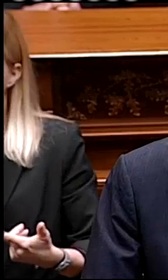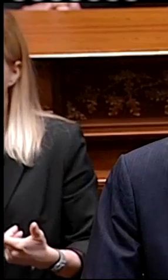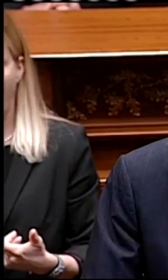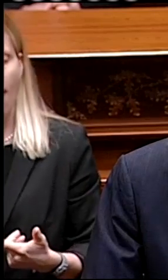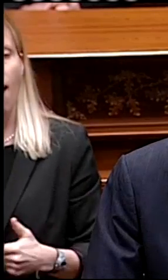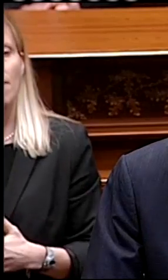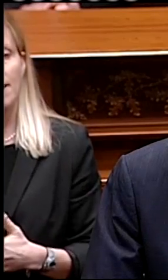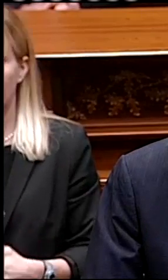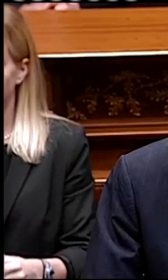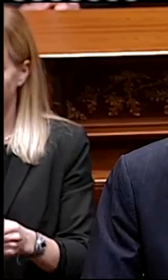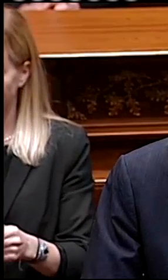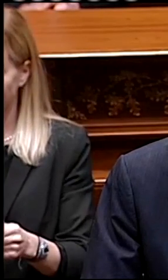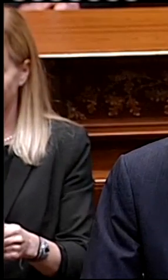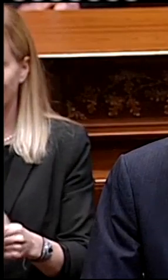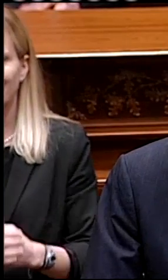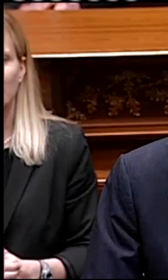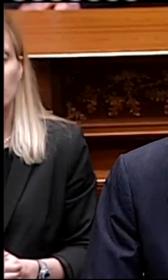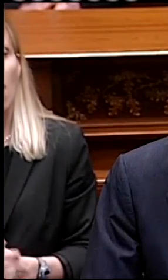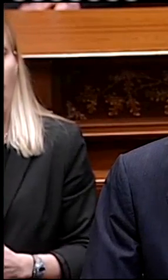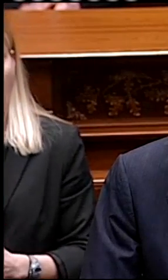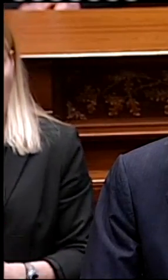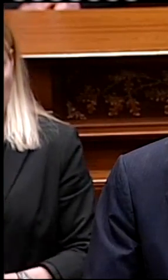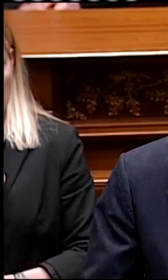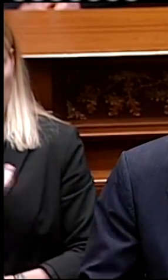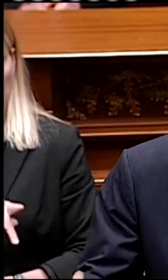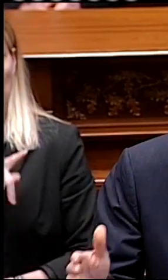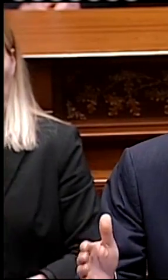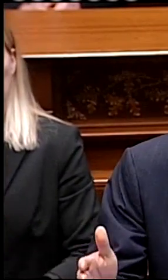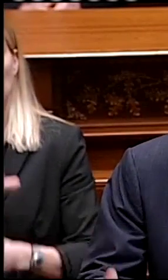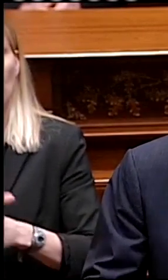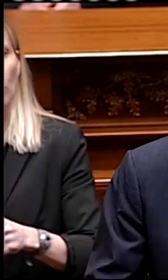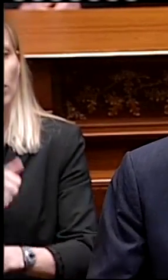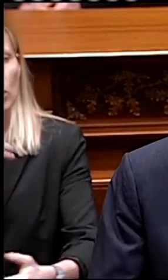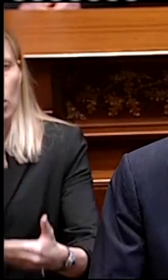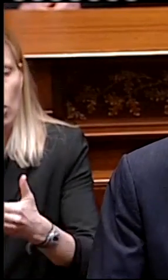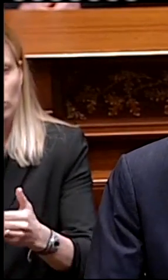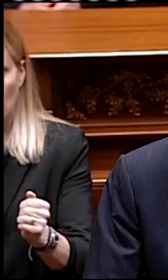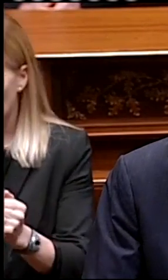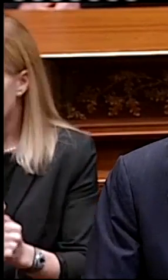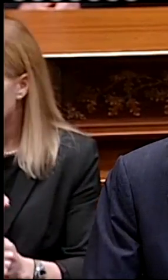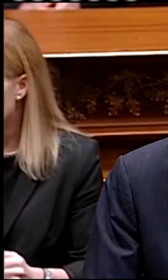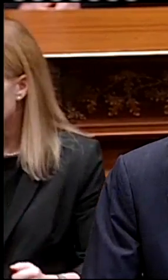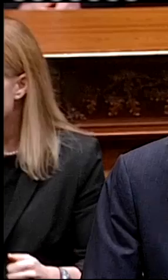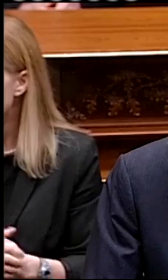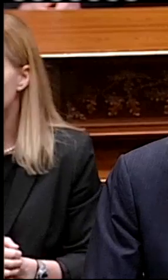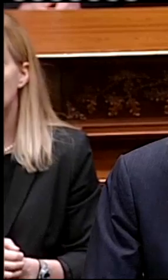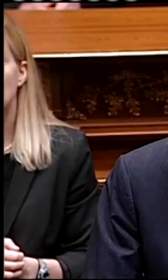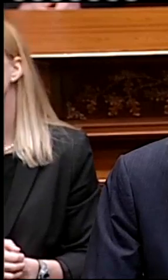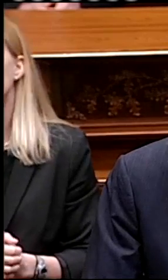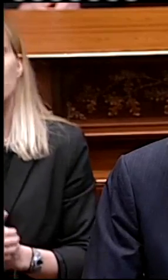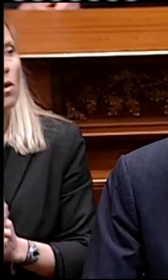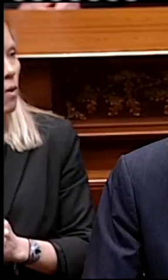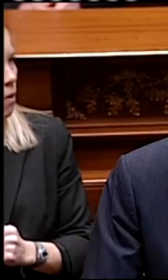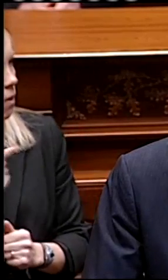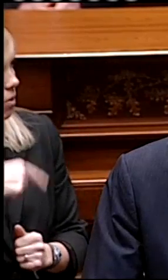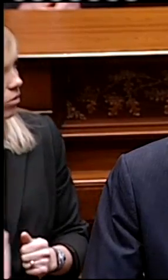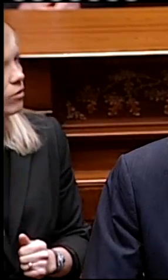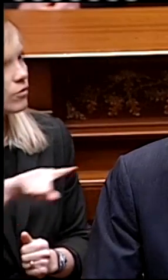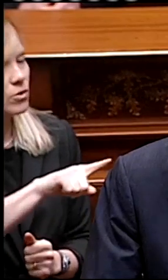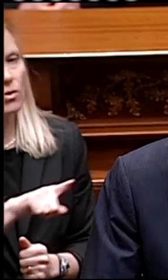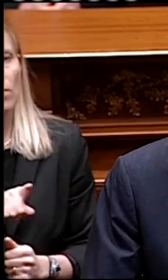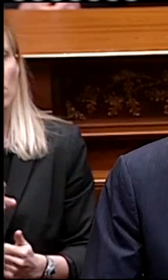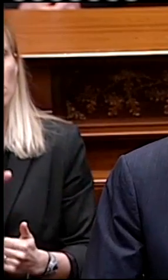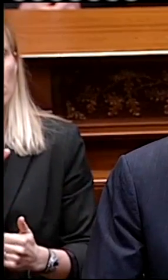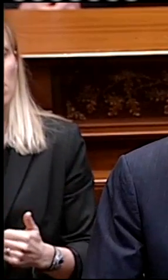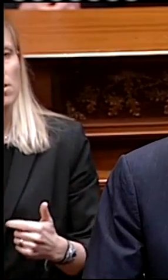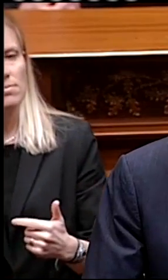the next election. I am personally committed to working closely with you, each and every one of you,